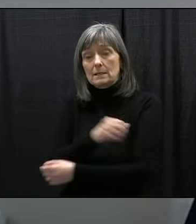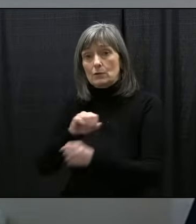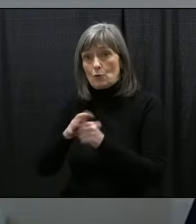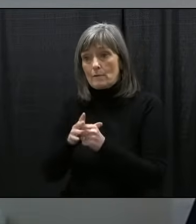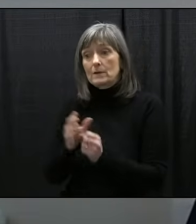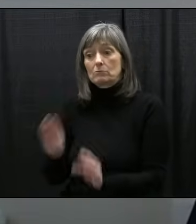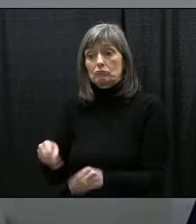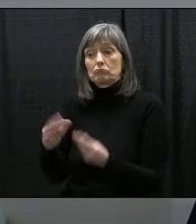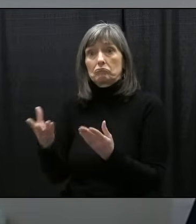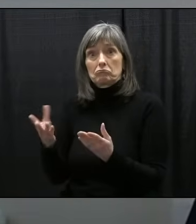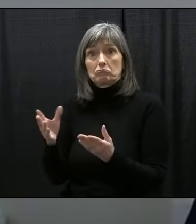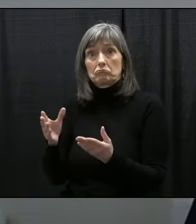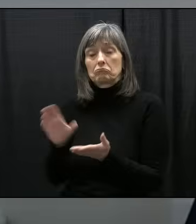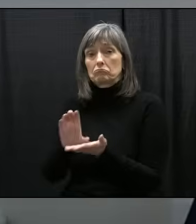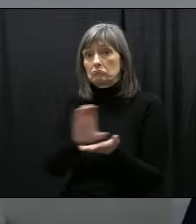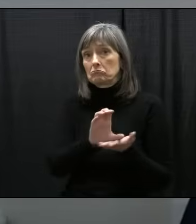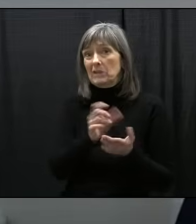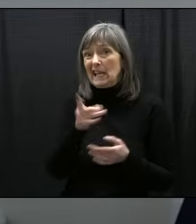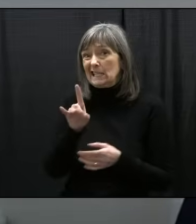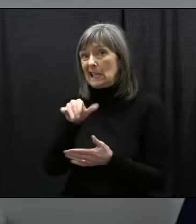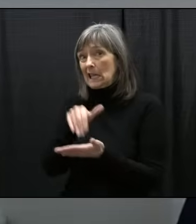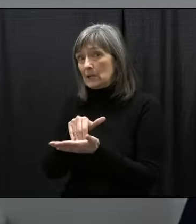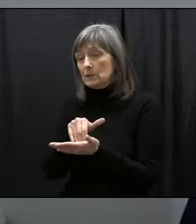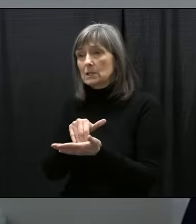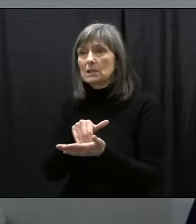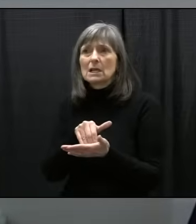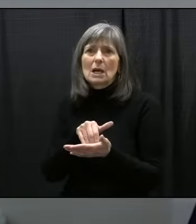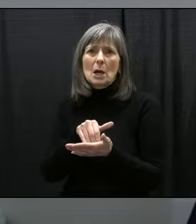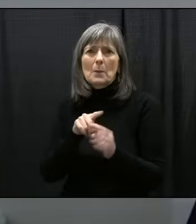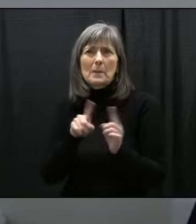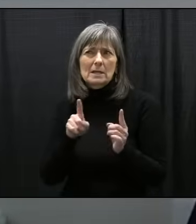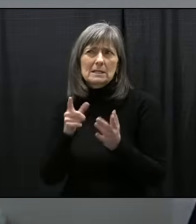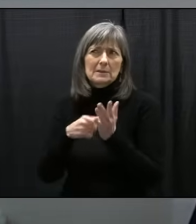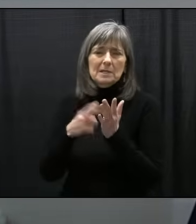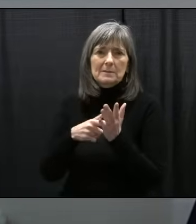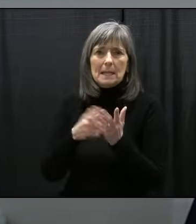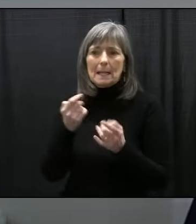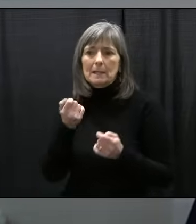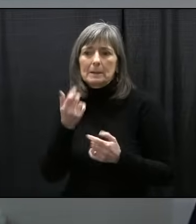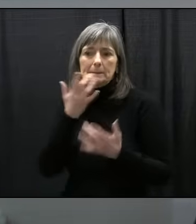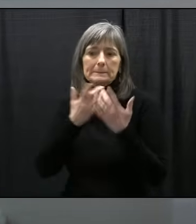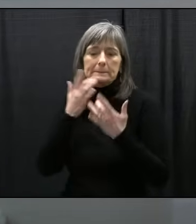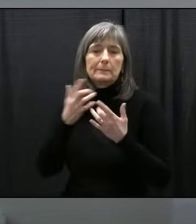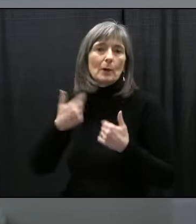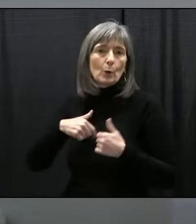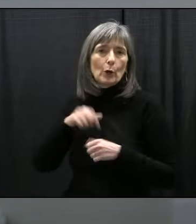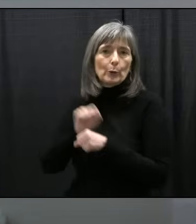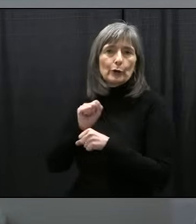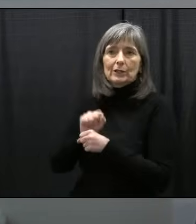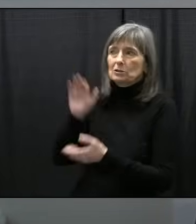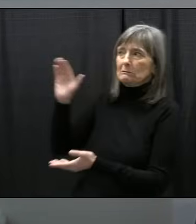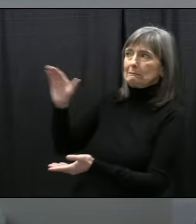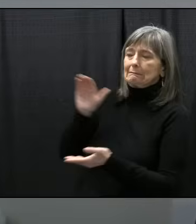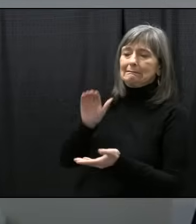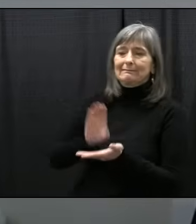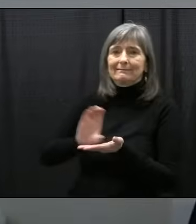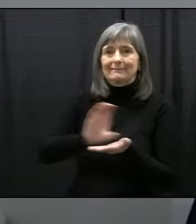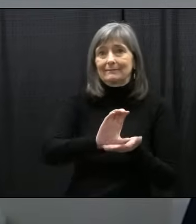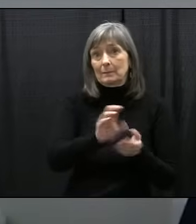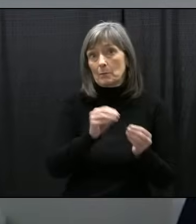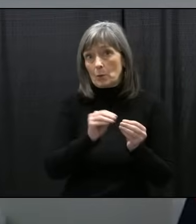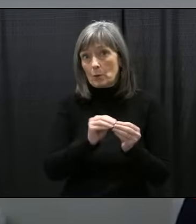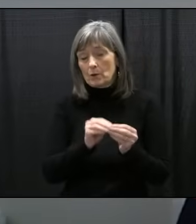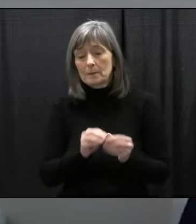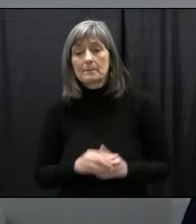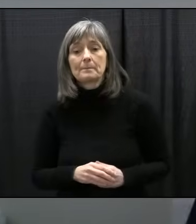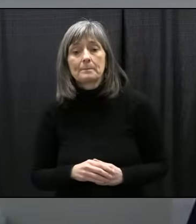pharmacies, although I think there is a challenge with matching up supply and demand, which we're working on. Certainly, as the Premier referenced,